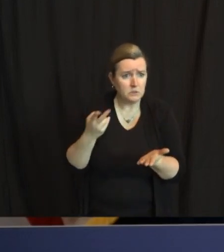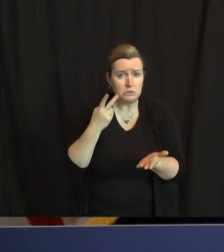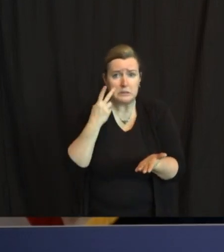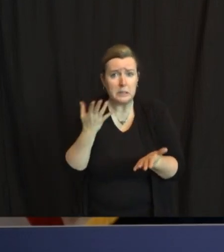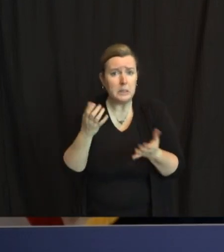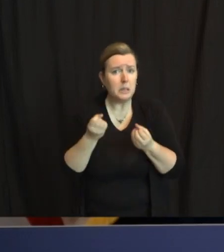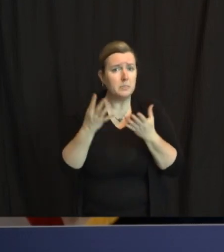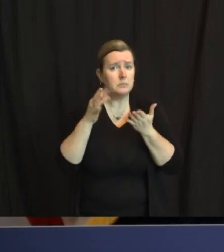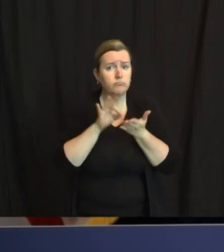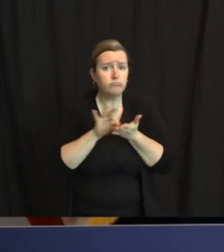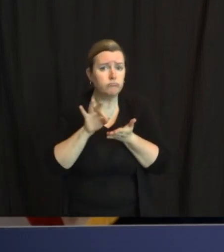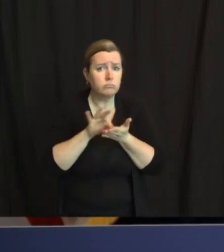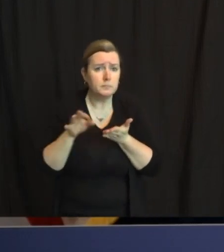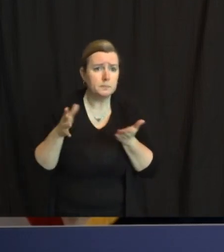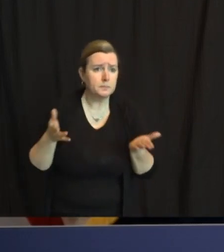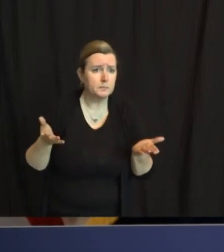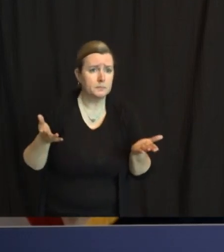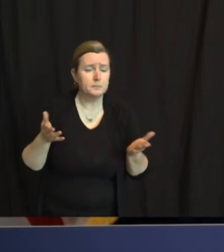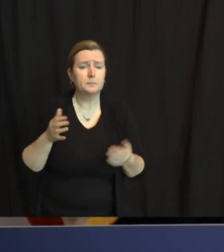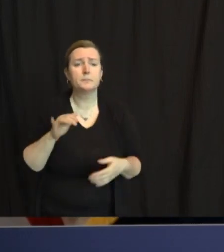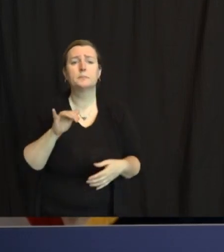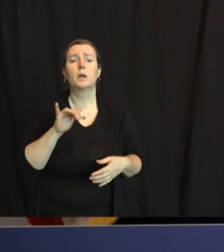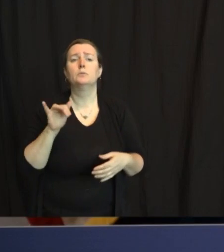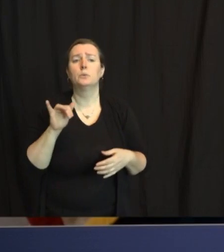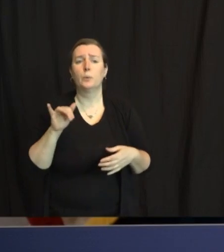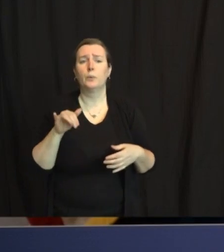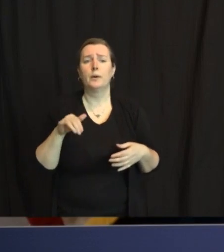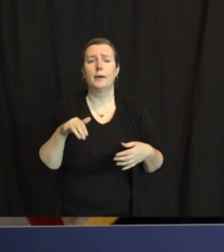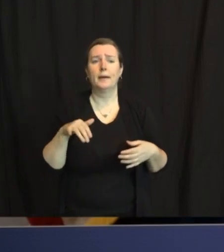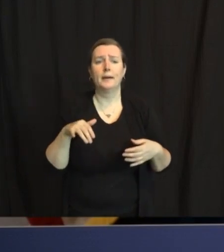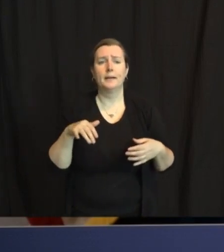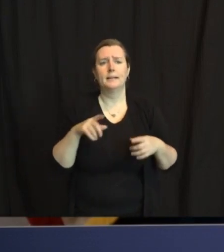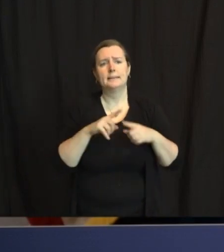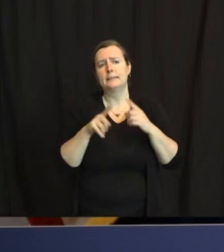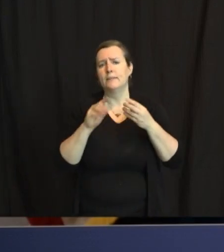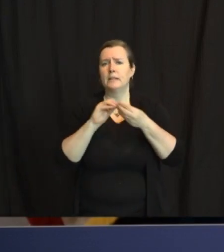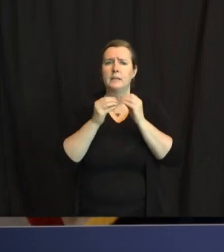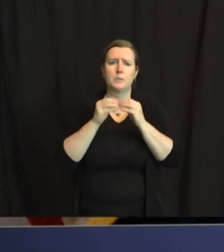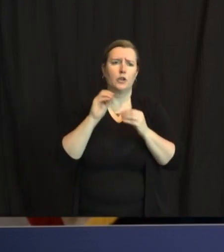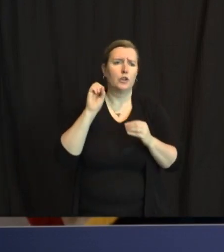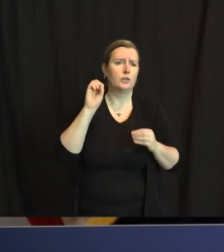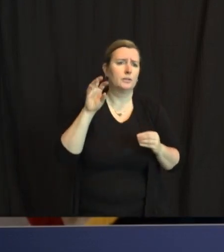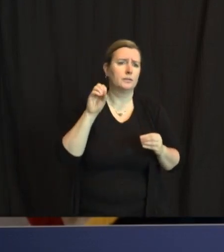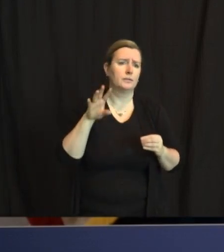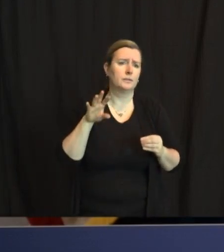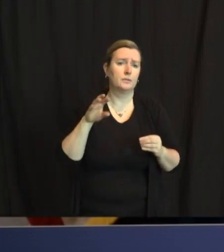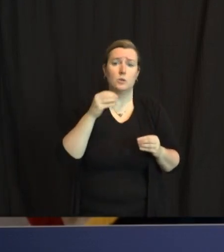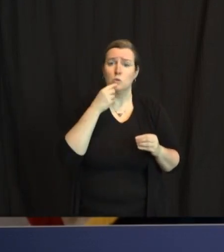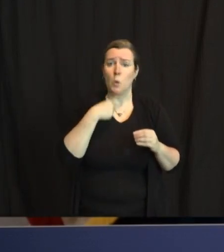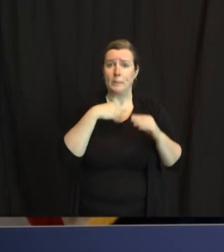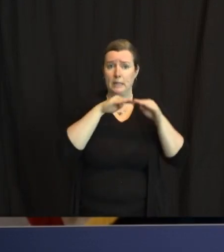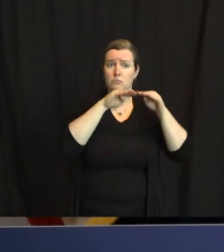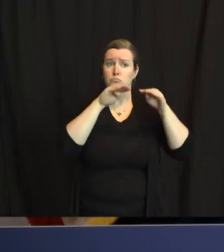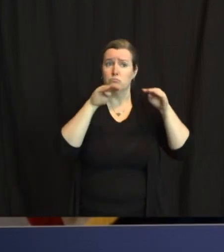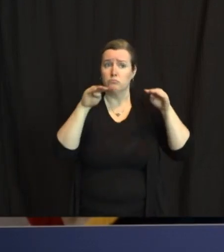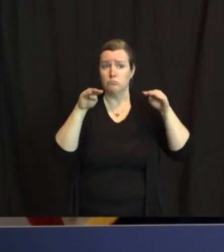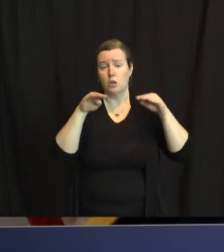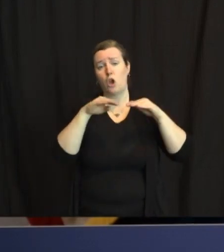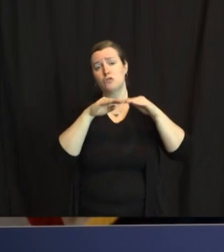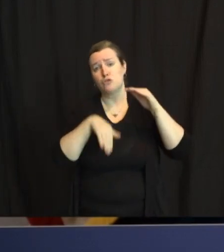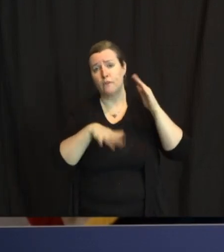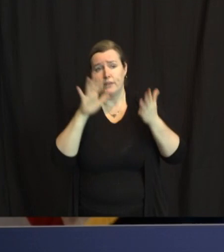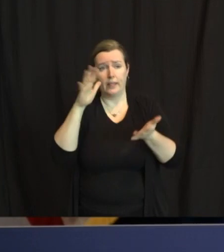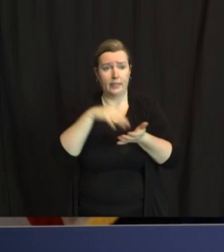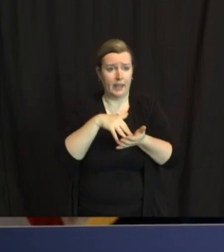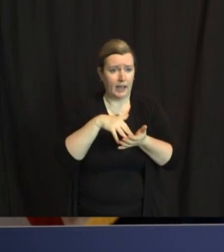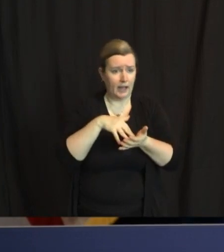And Governor, on these numbers, again, we're getting the curve is flattened. We're under 5,000 hospitalizations and all that, but that's still a lot of people